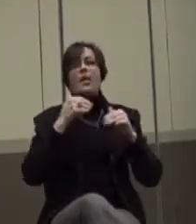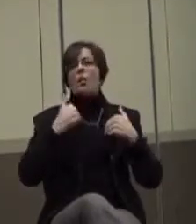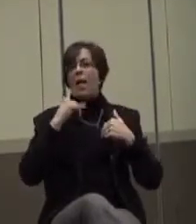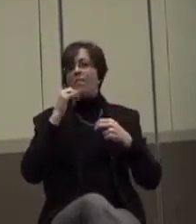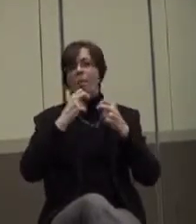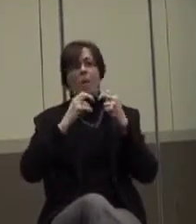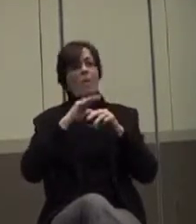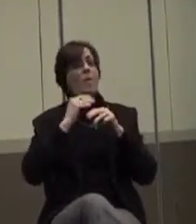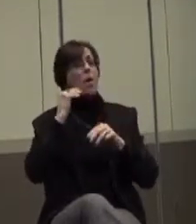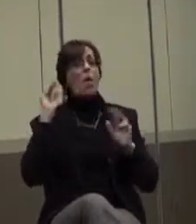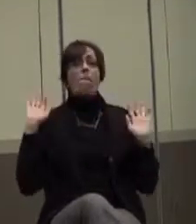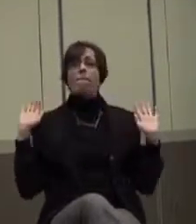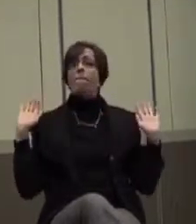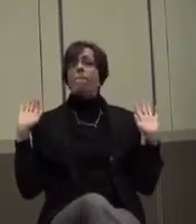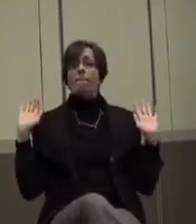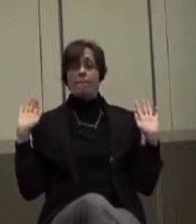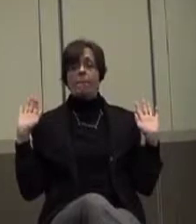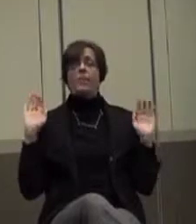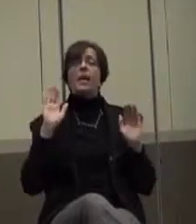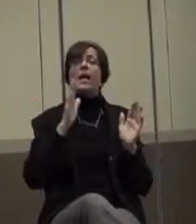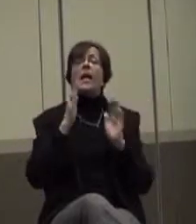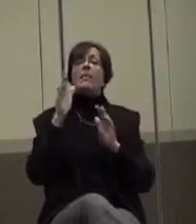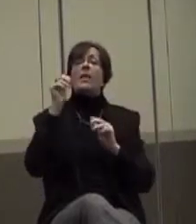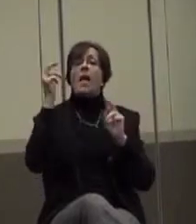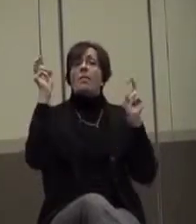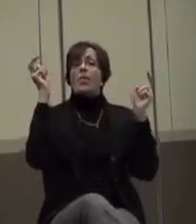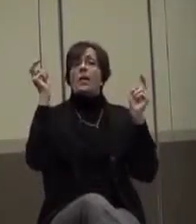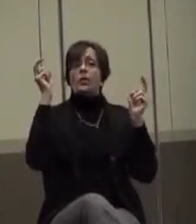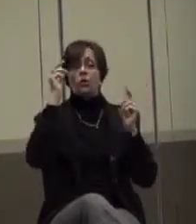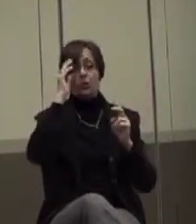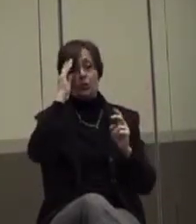home. Okay? The other issue is that